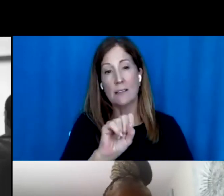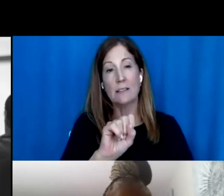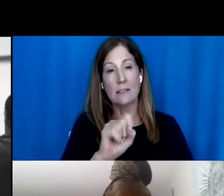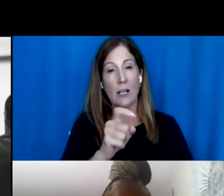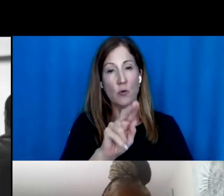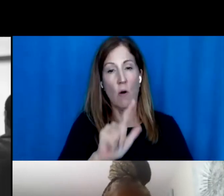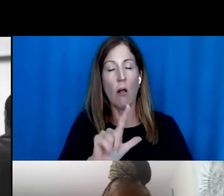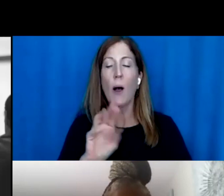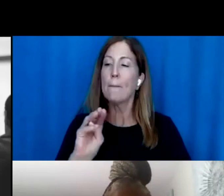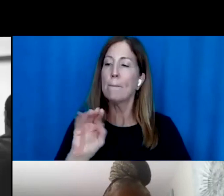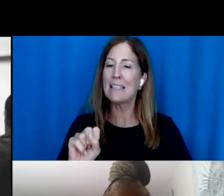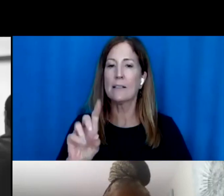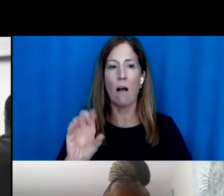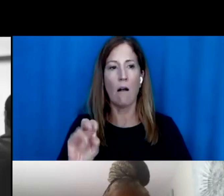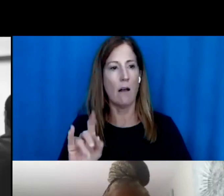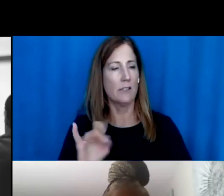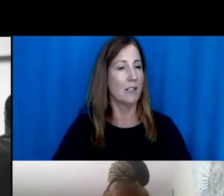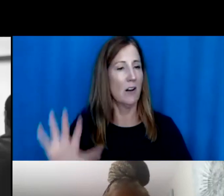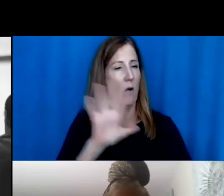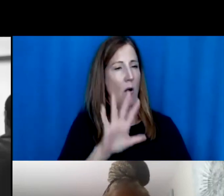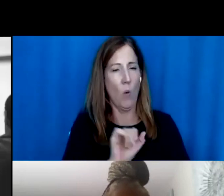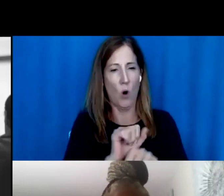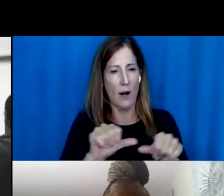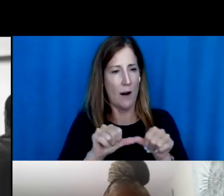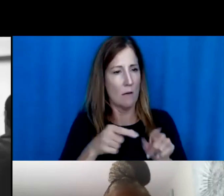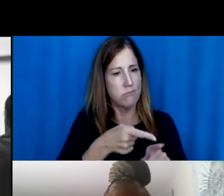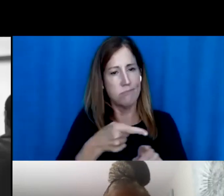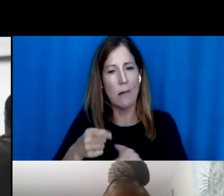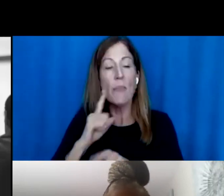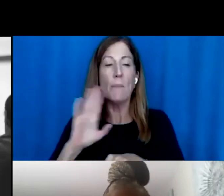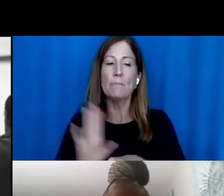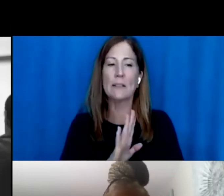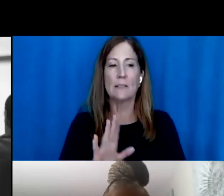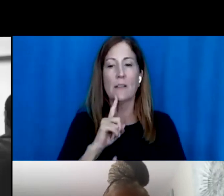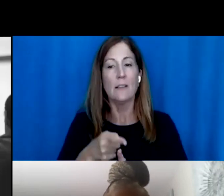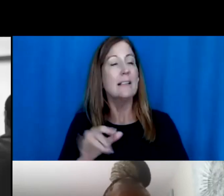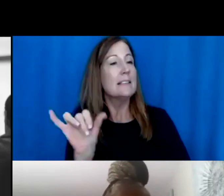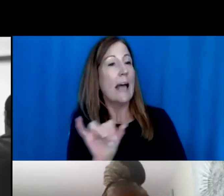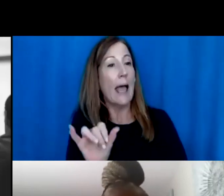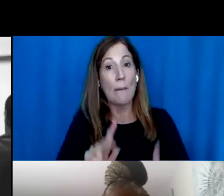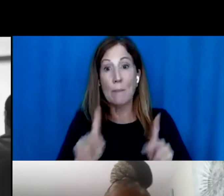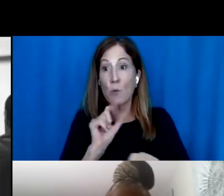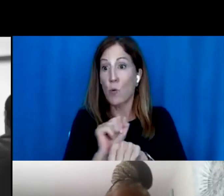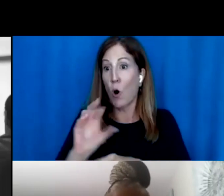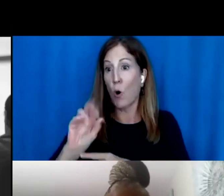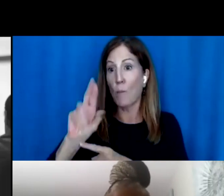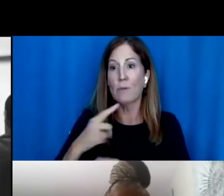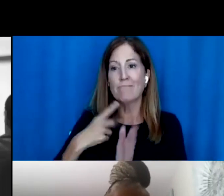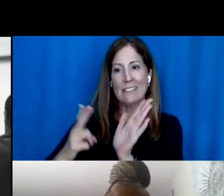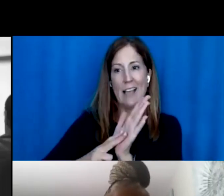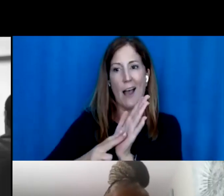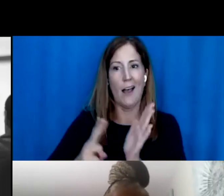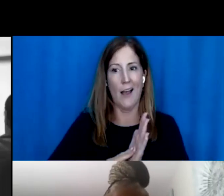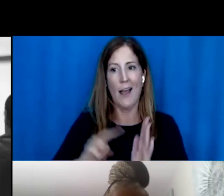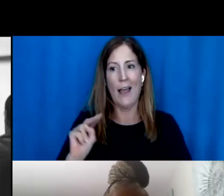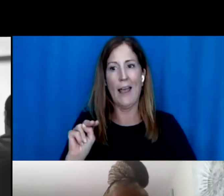all business operations. And though we are, just like many people that work for corporations, signed NDAs and